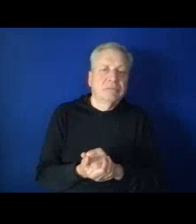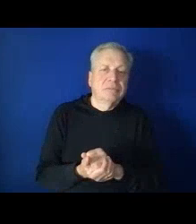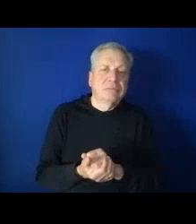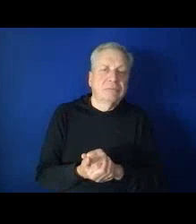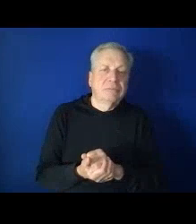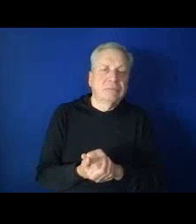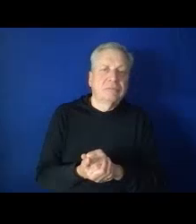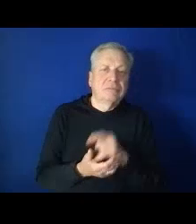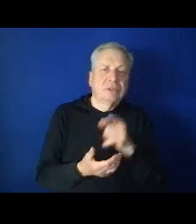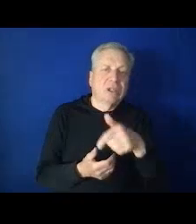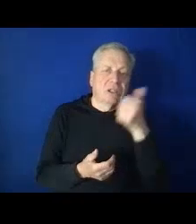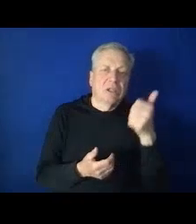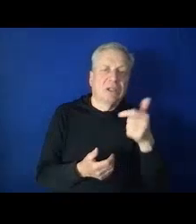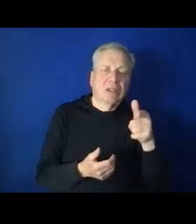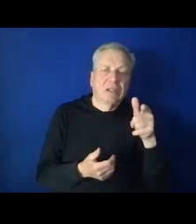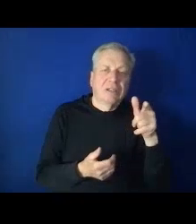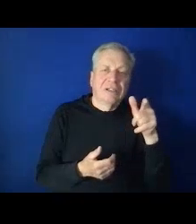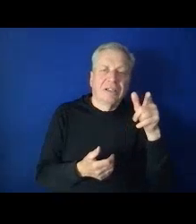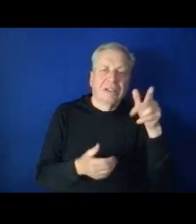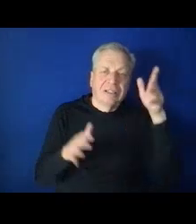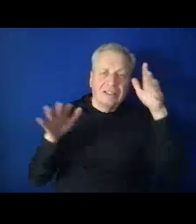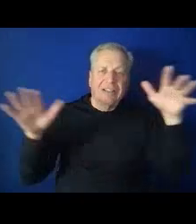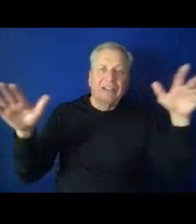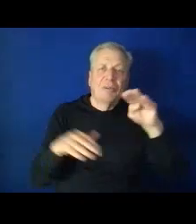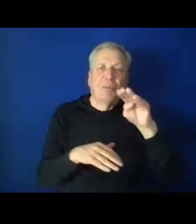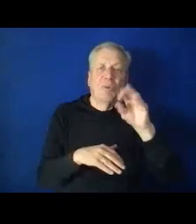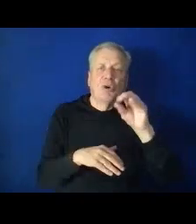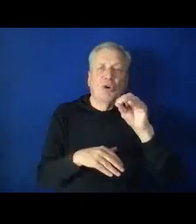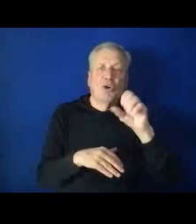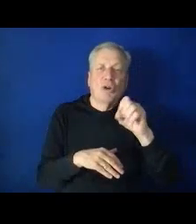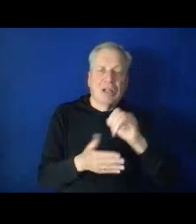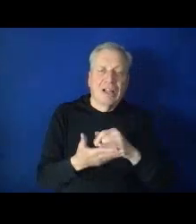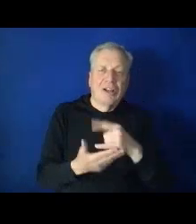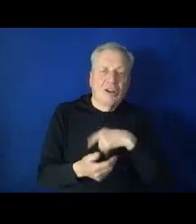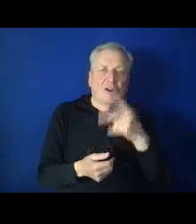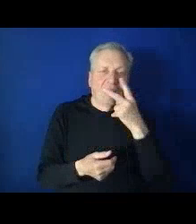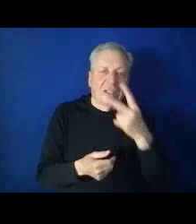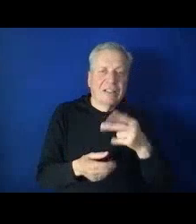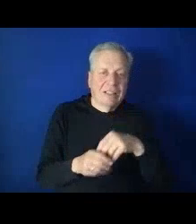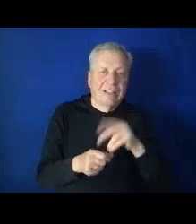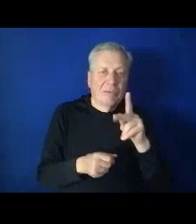Oh, a picture of a moose. So everyone always wants to see a moose in the park.